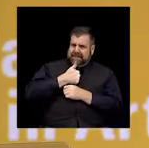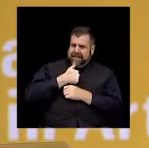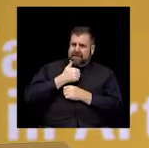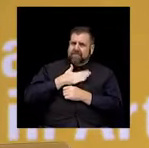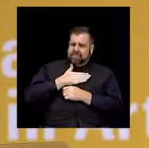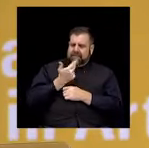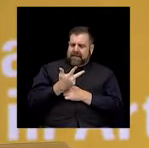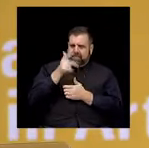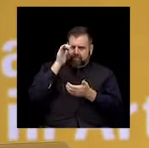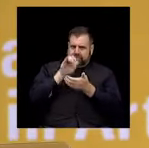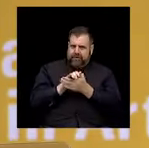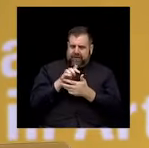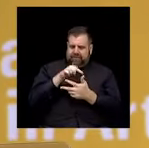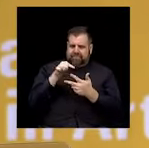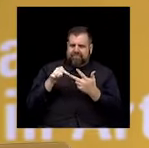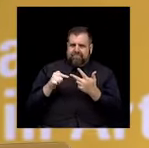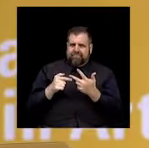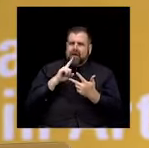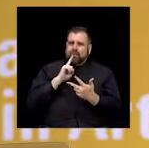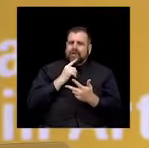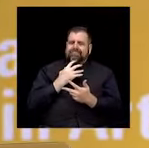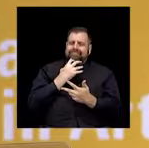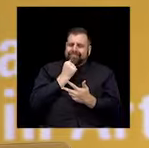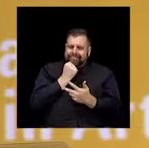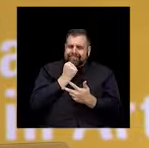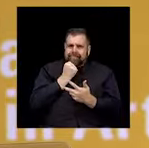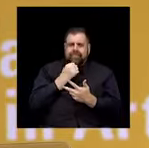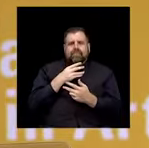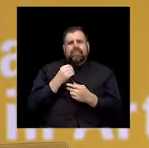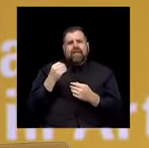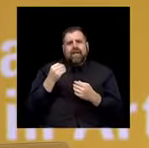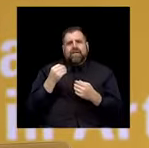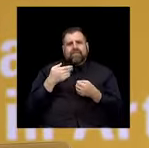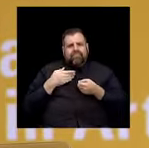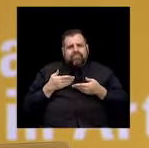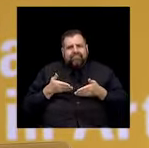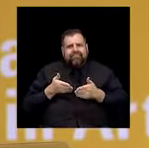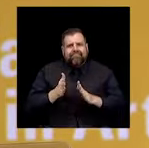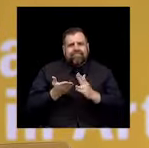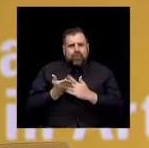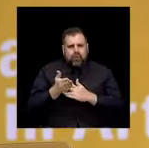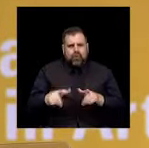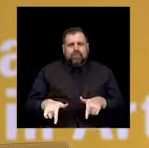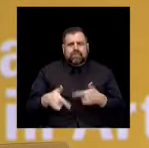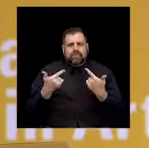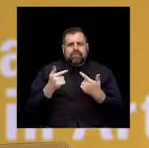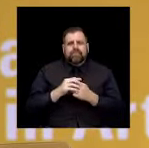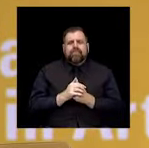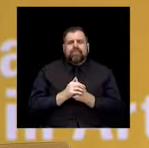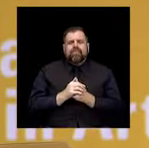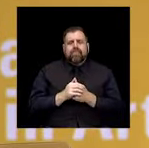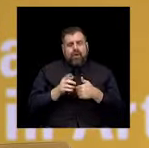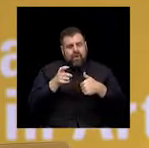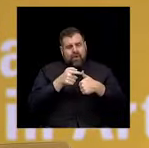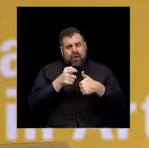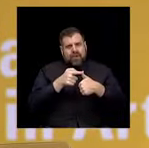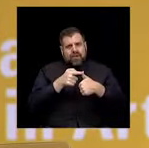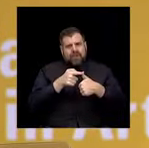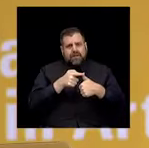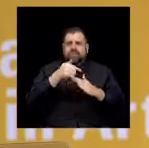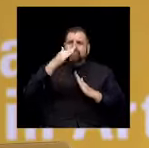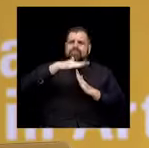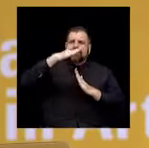close to my heart and to my mind as I navigate the pathways in my own life. First, be excellent in all